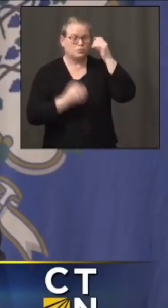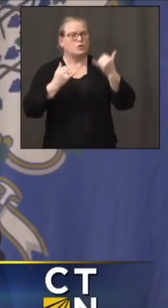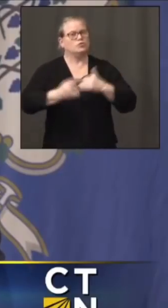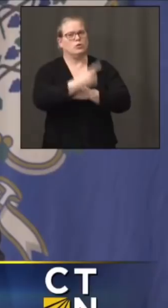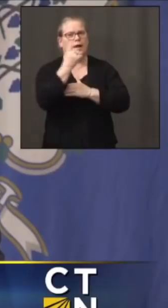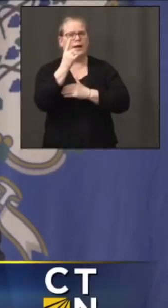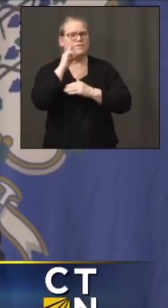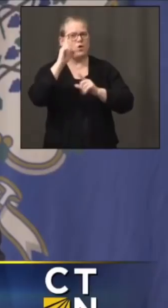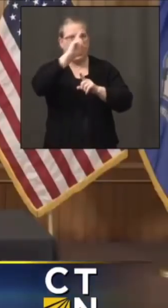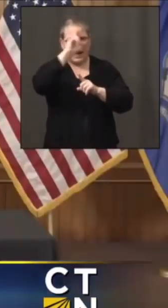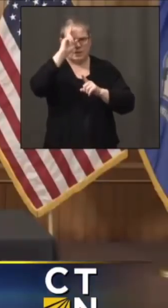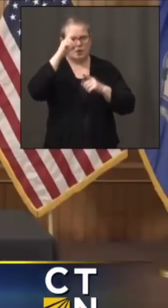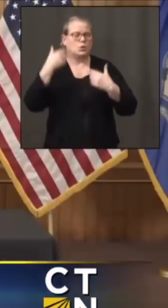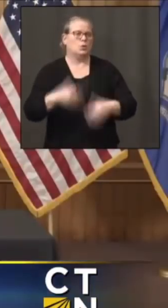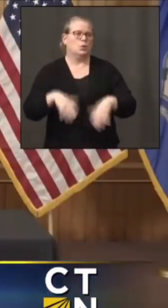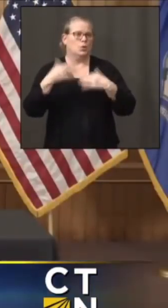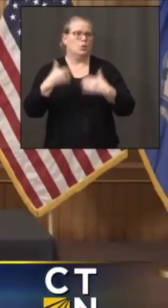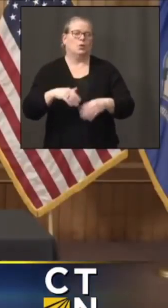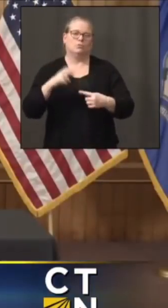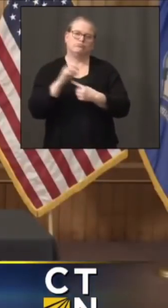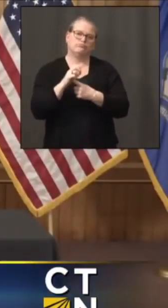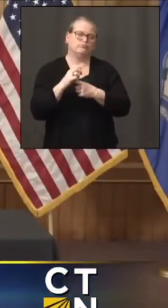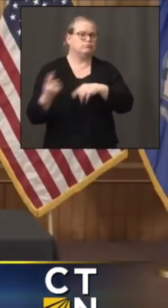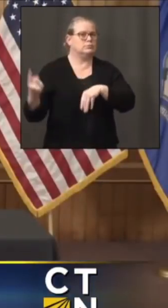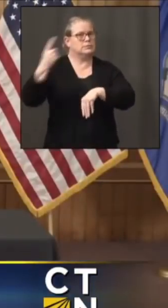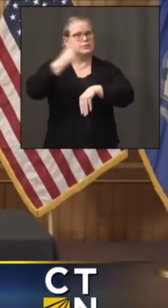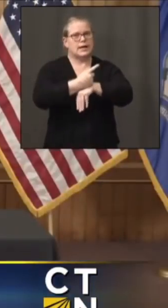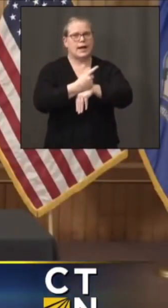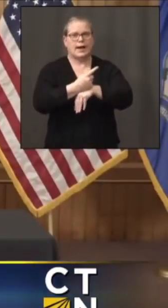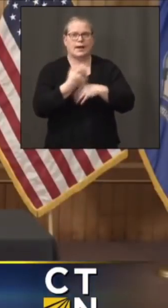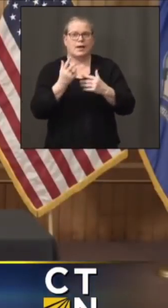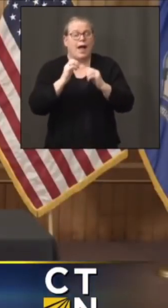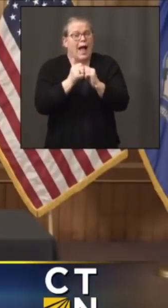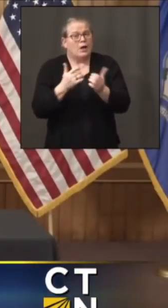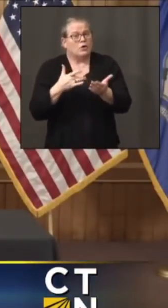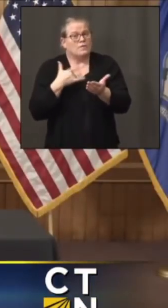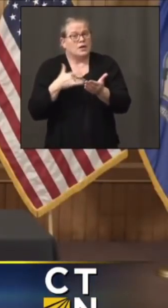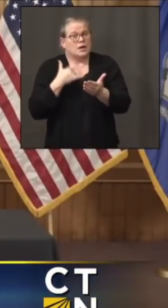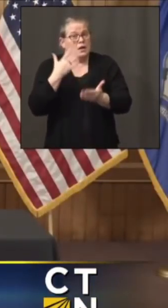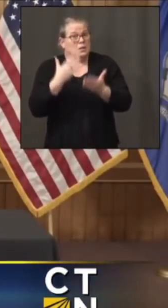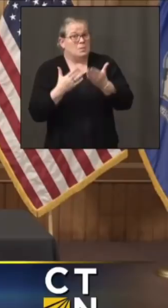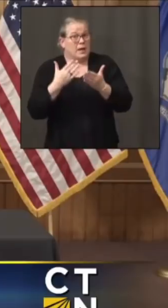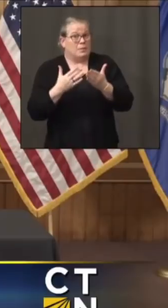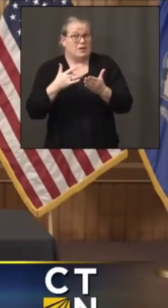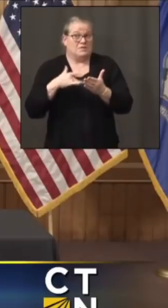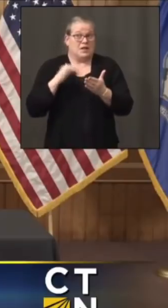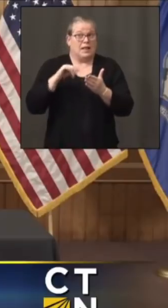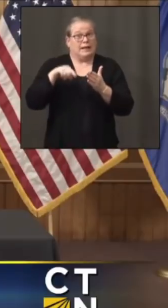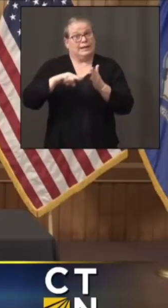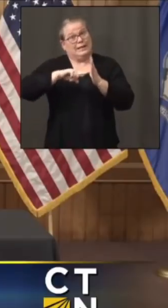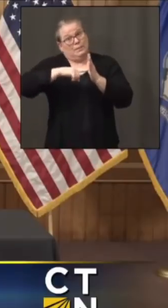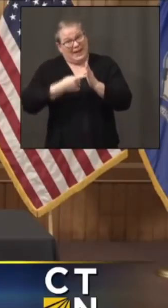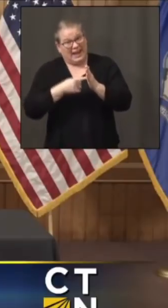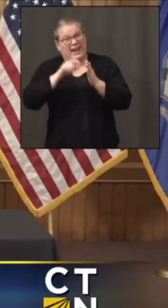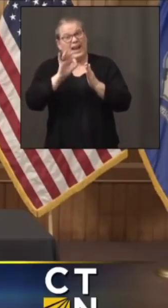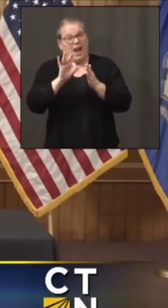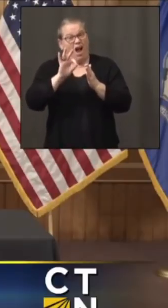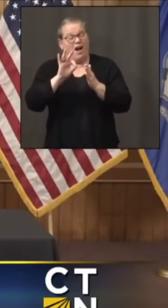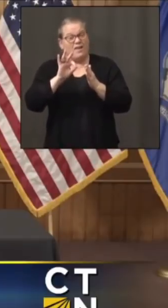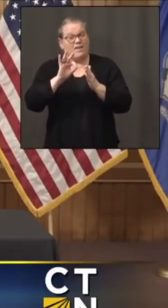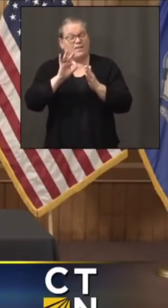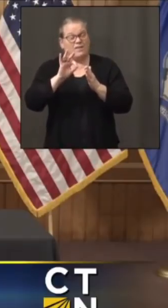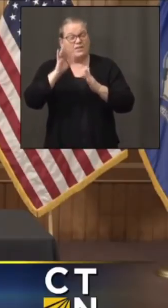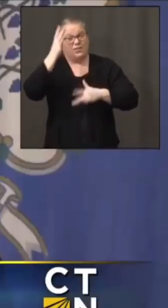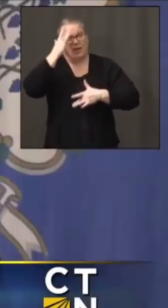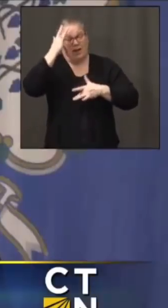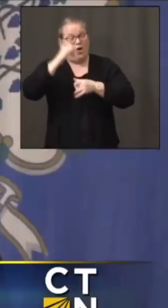saying it's, almost like putting a man on the moon, how do you feel that this might be the beginning of the end? I think you said it